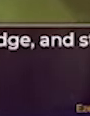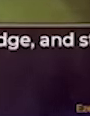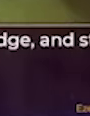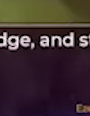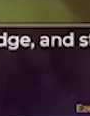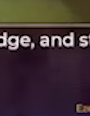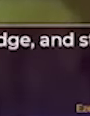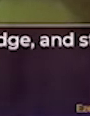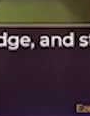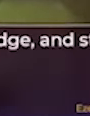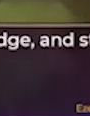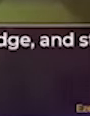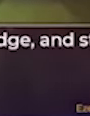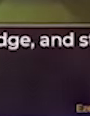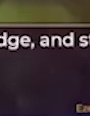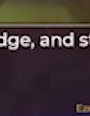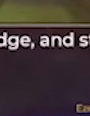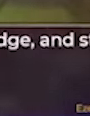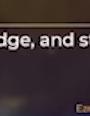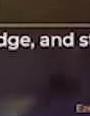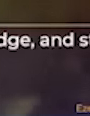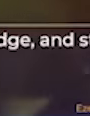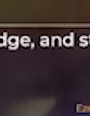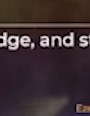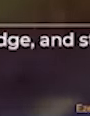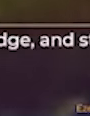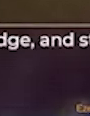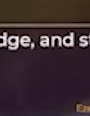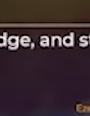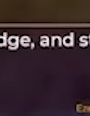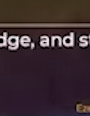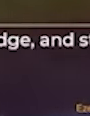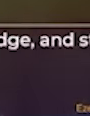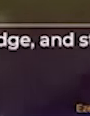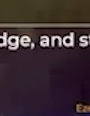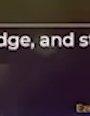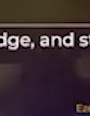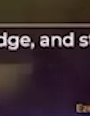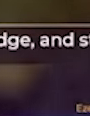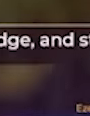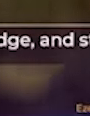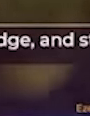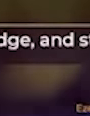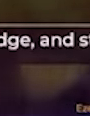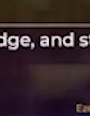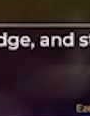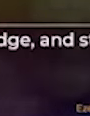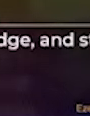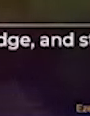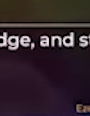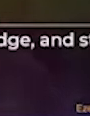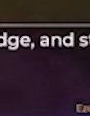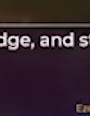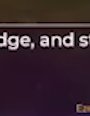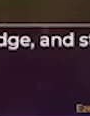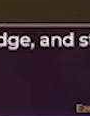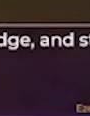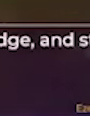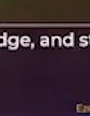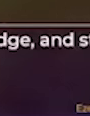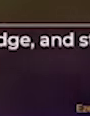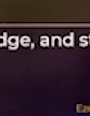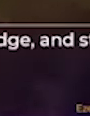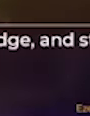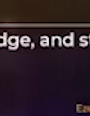I sought for a man in Kumasi. I sought for a man in Volta